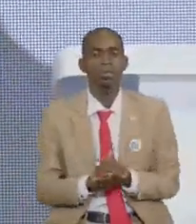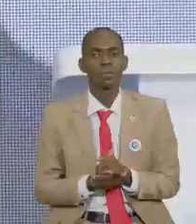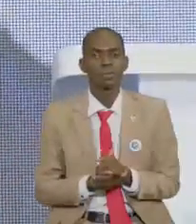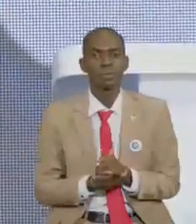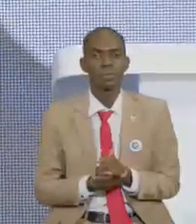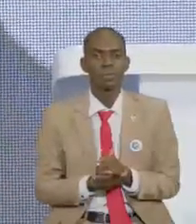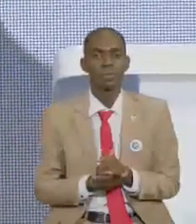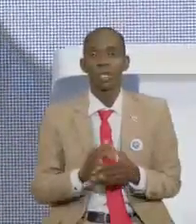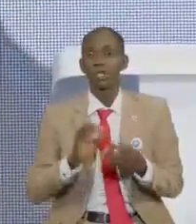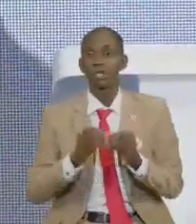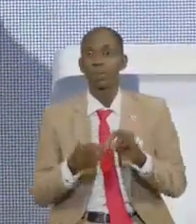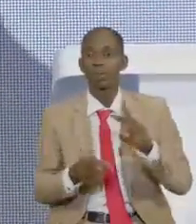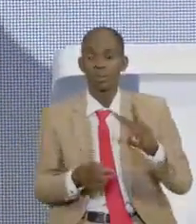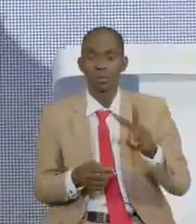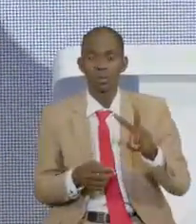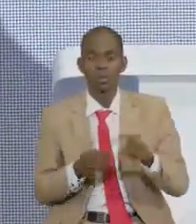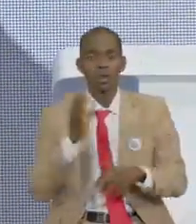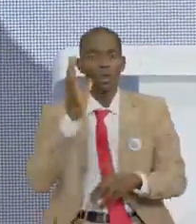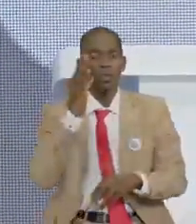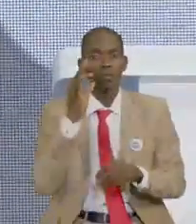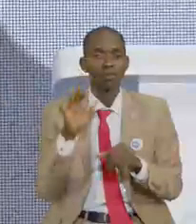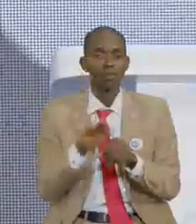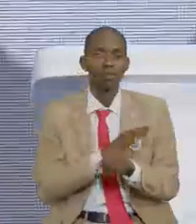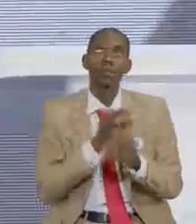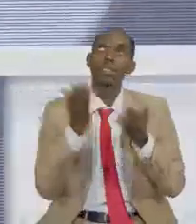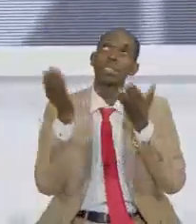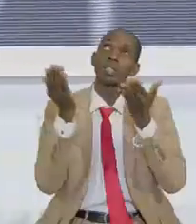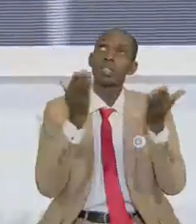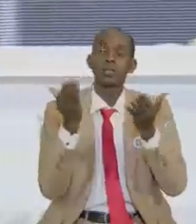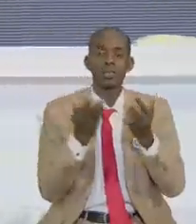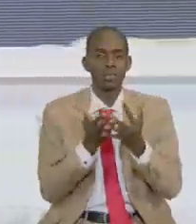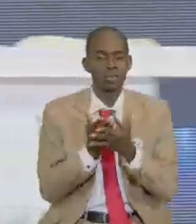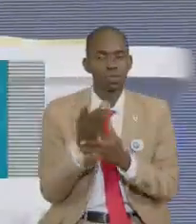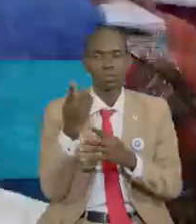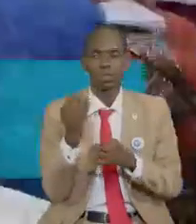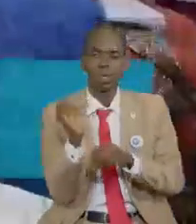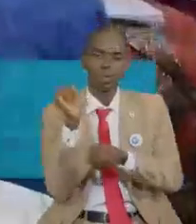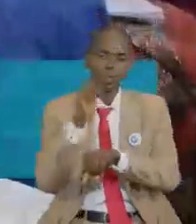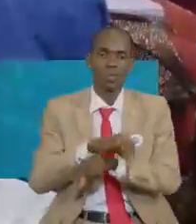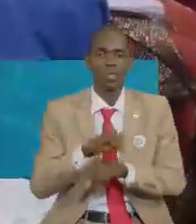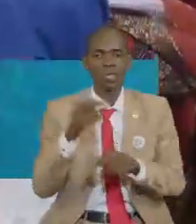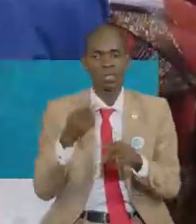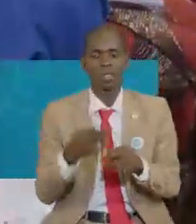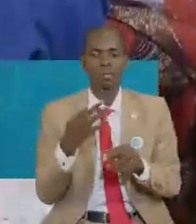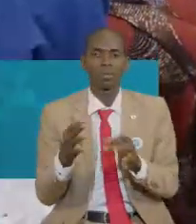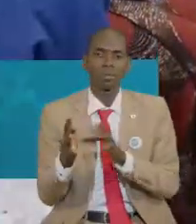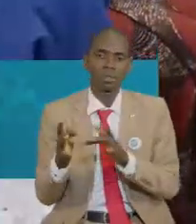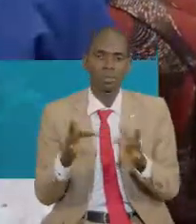Number two, fruitful service through the prevailing name of Jesus.